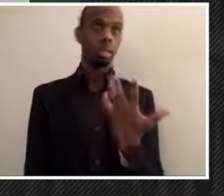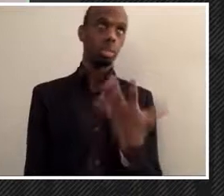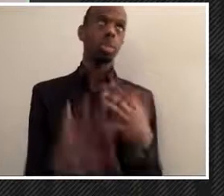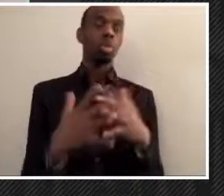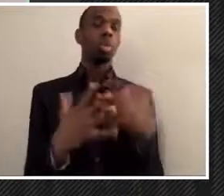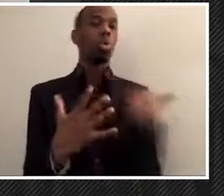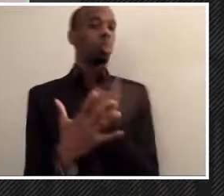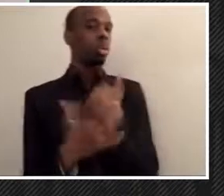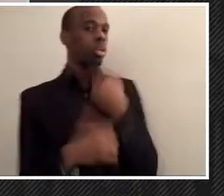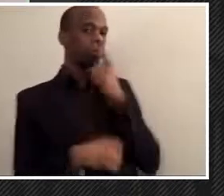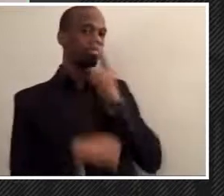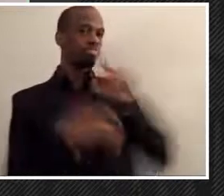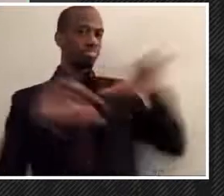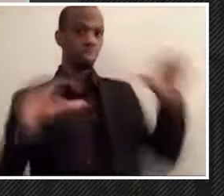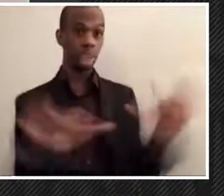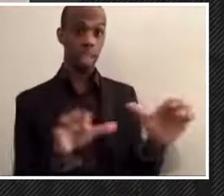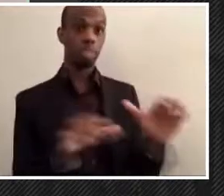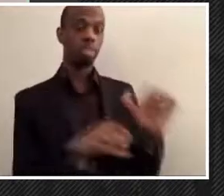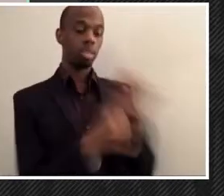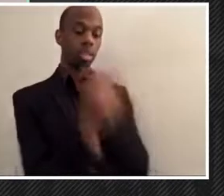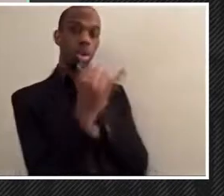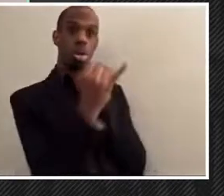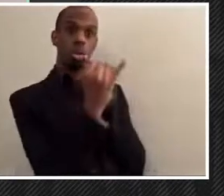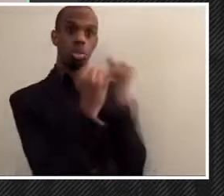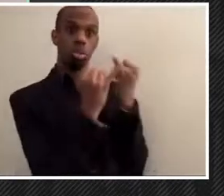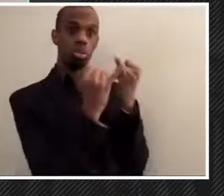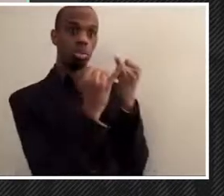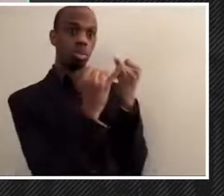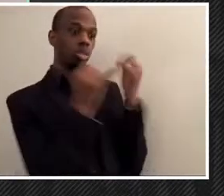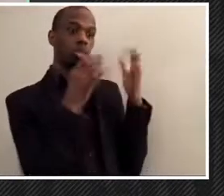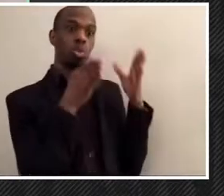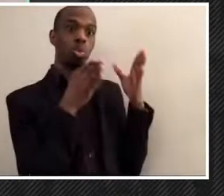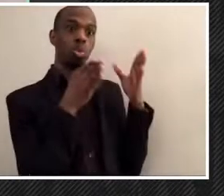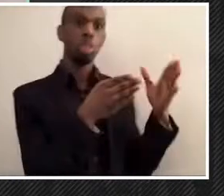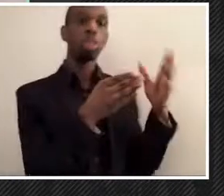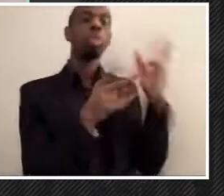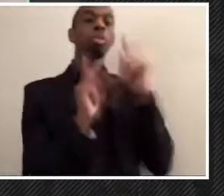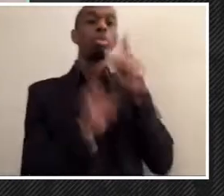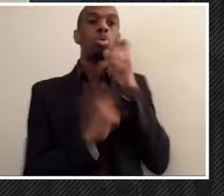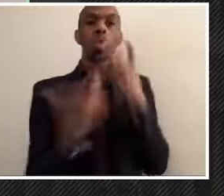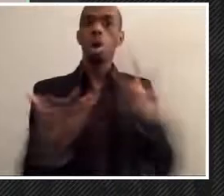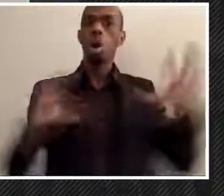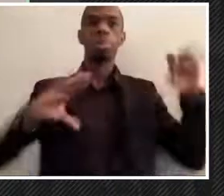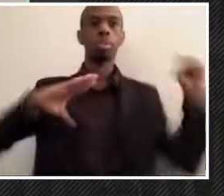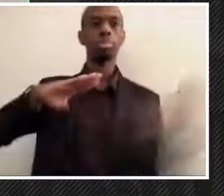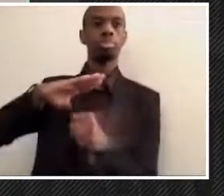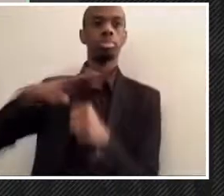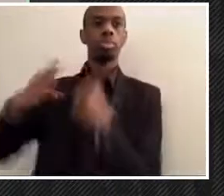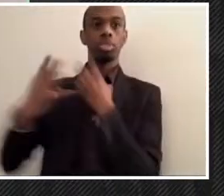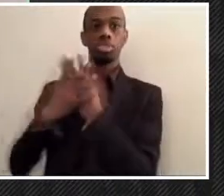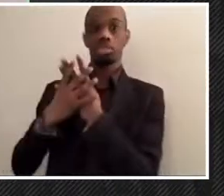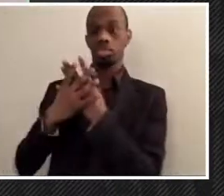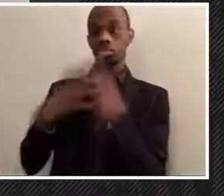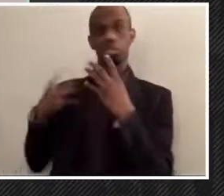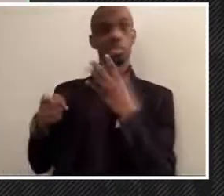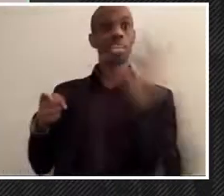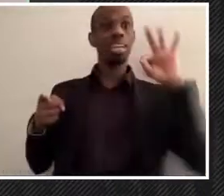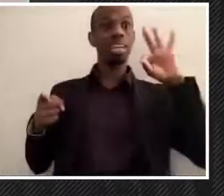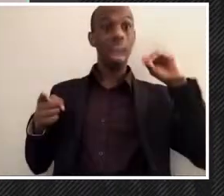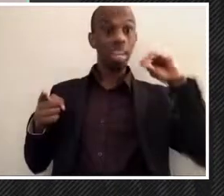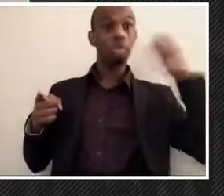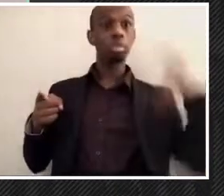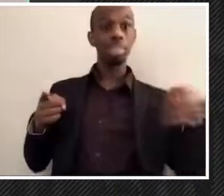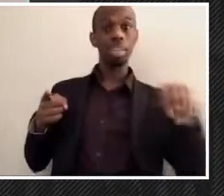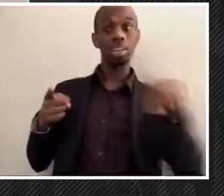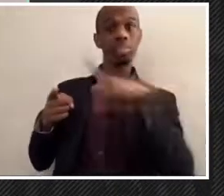activating the incarcerated vote. You know, folks who are in jail, 90% of them have not been found guilty. And so that's